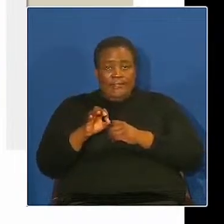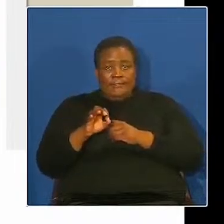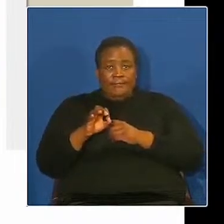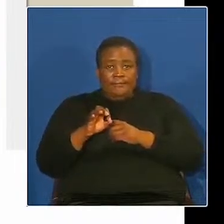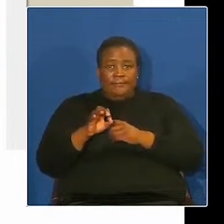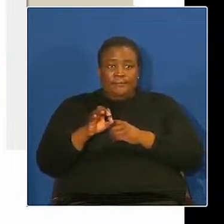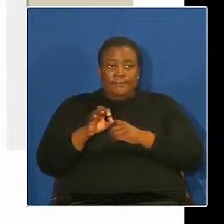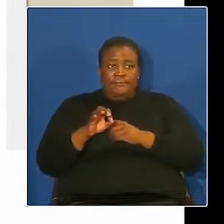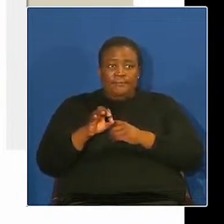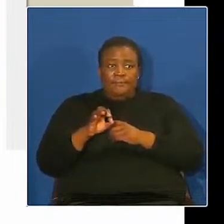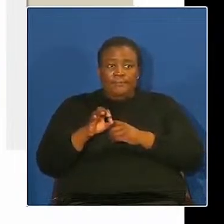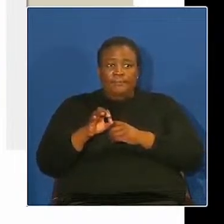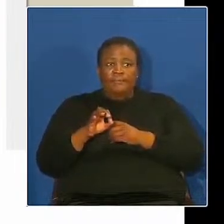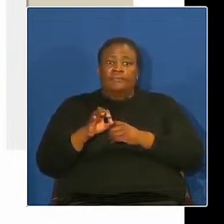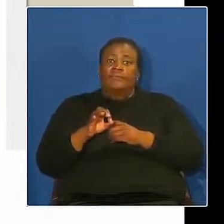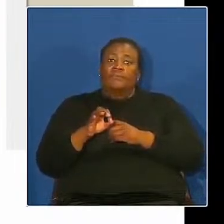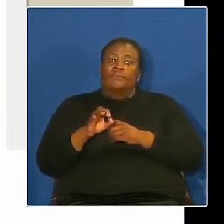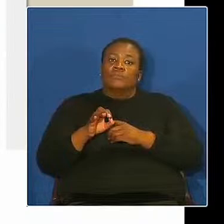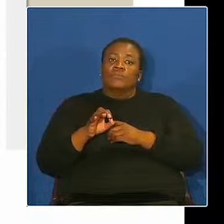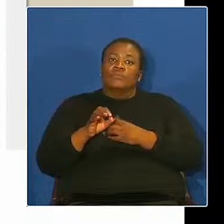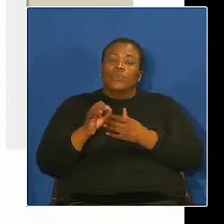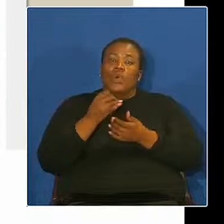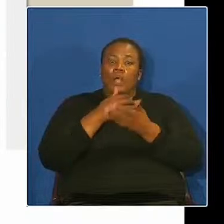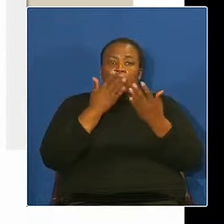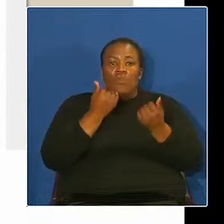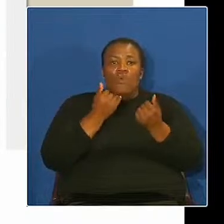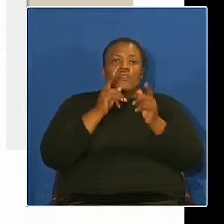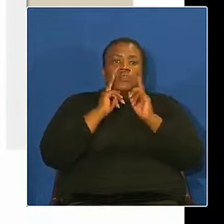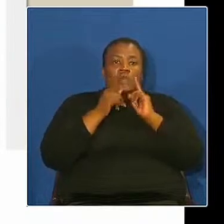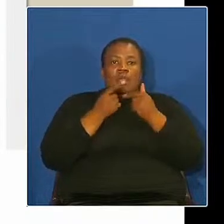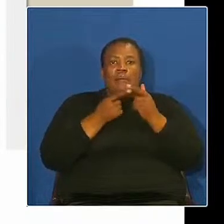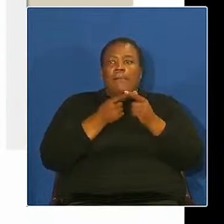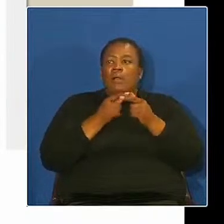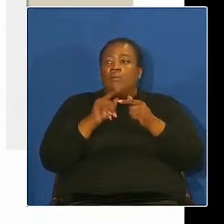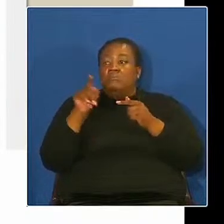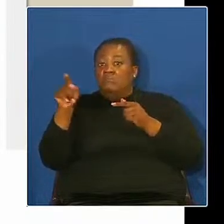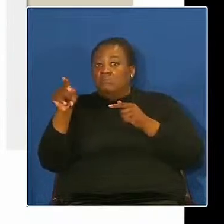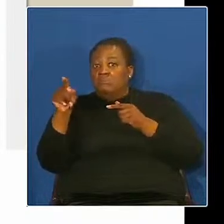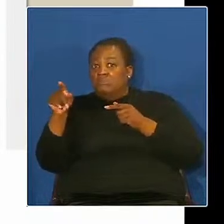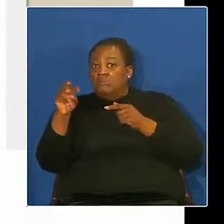to Mr. Matlala or any other person.